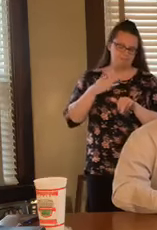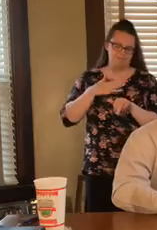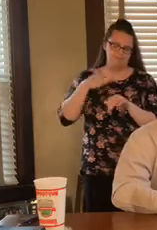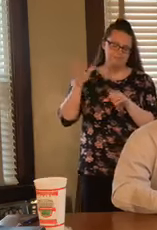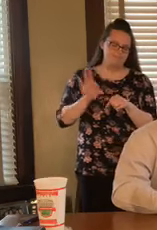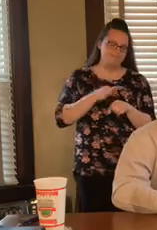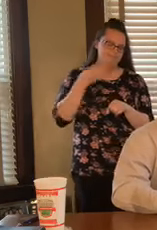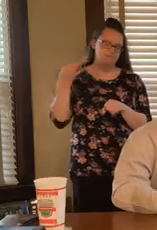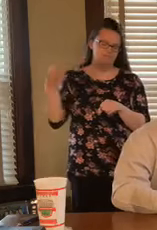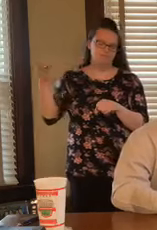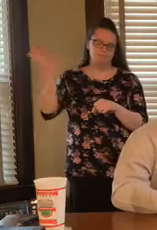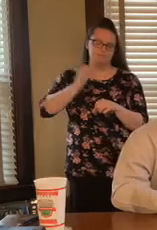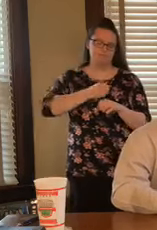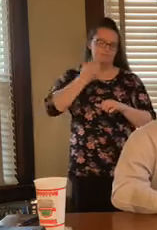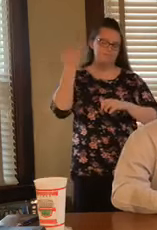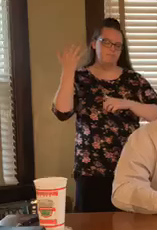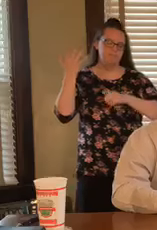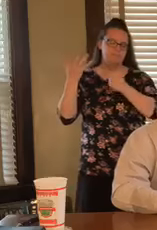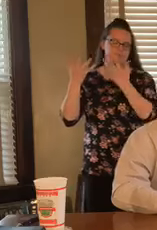sing your praise